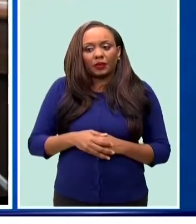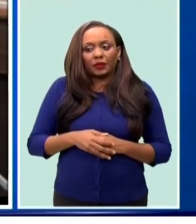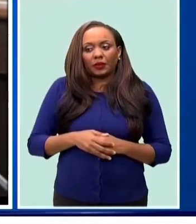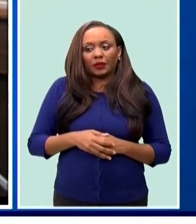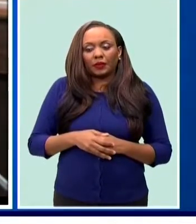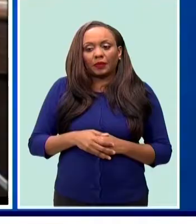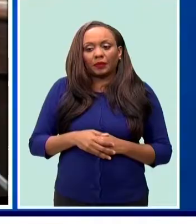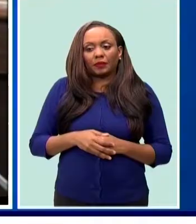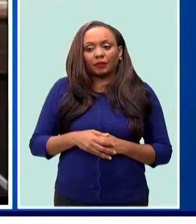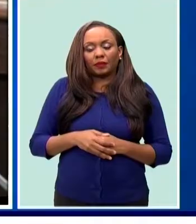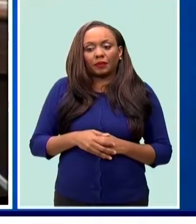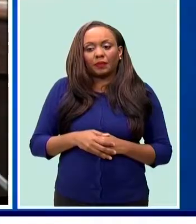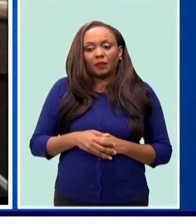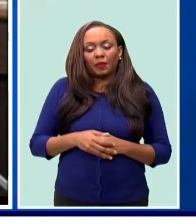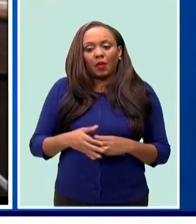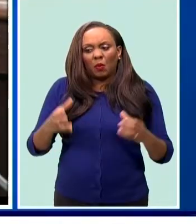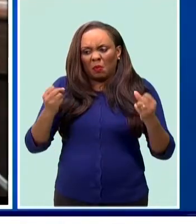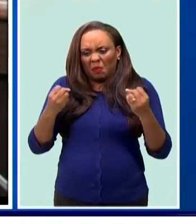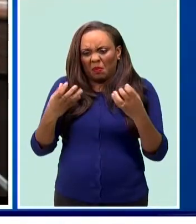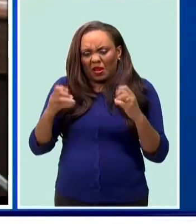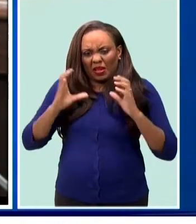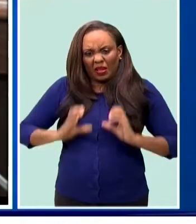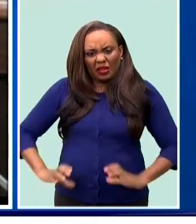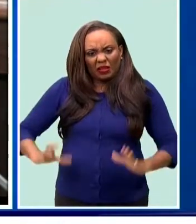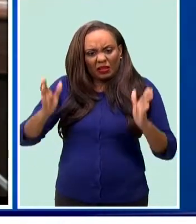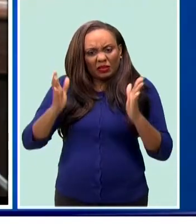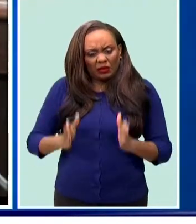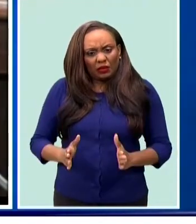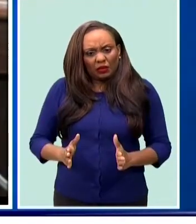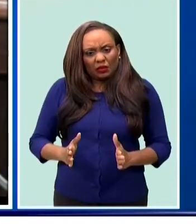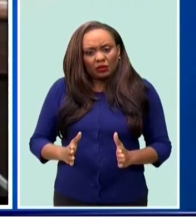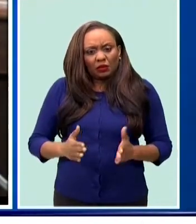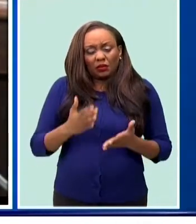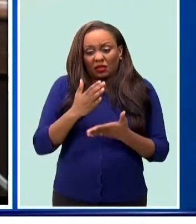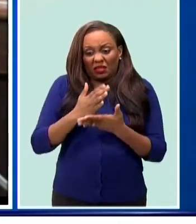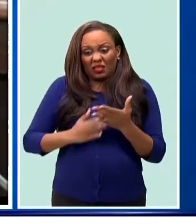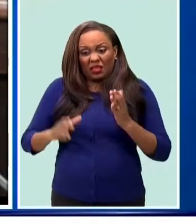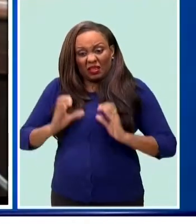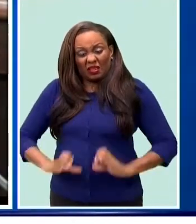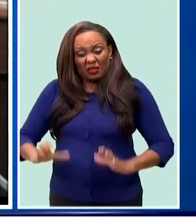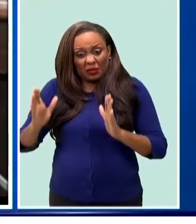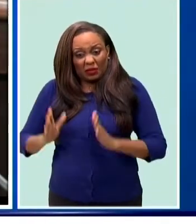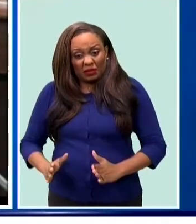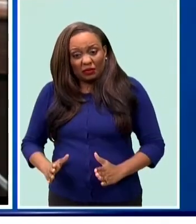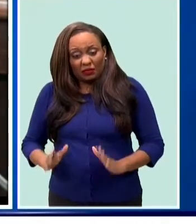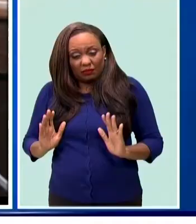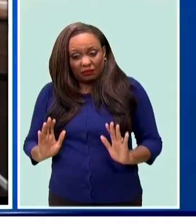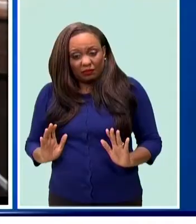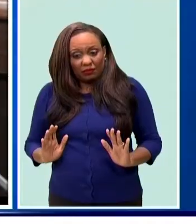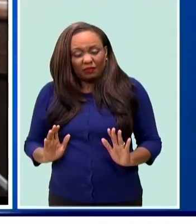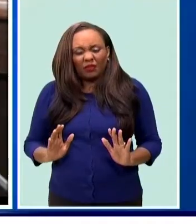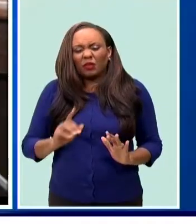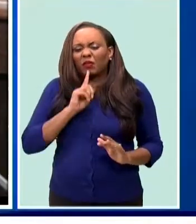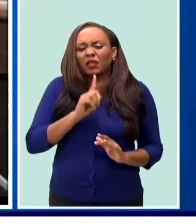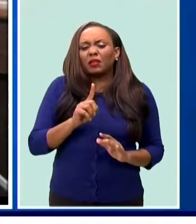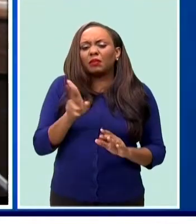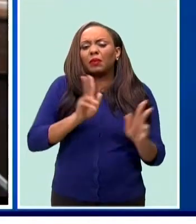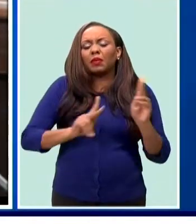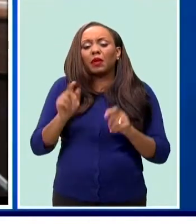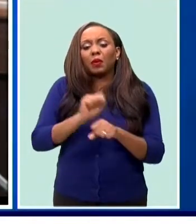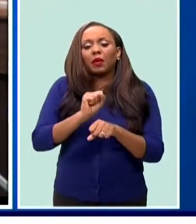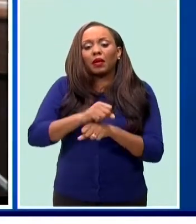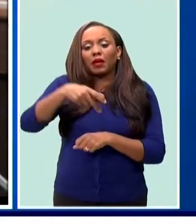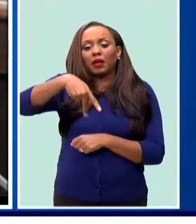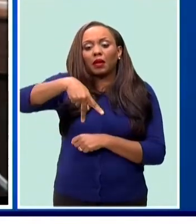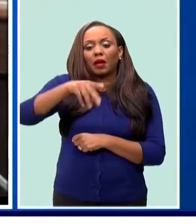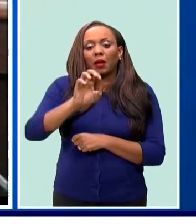the long-standing clients, and some of them, especially in Pelican Industrial Estate, they're not